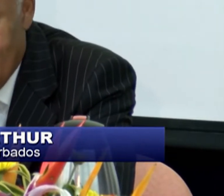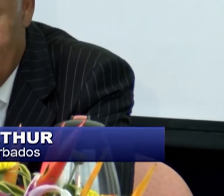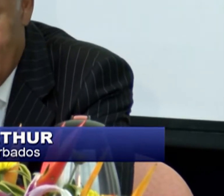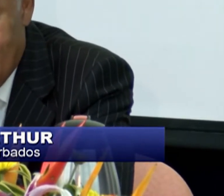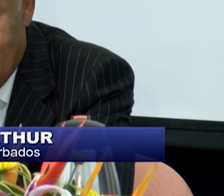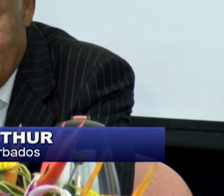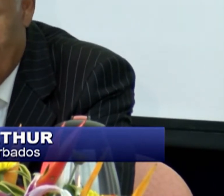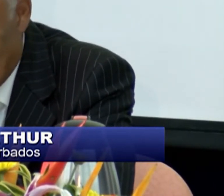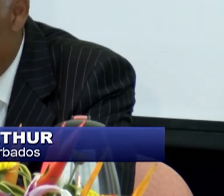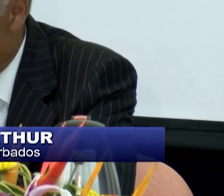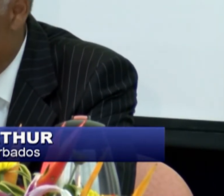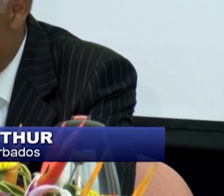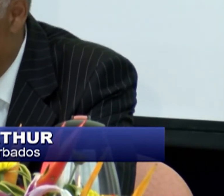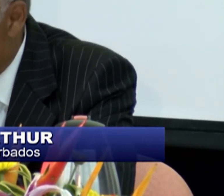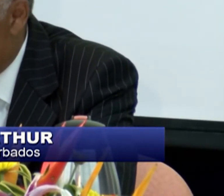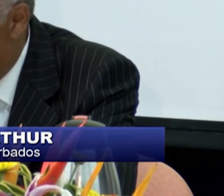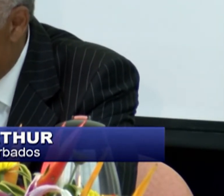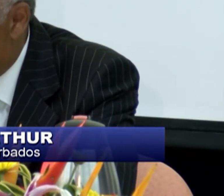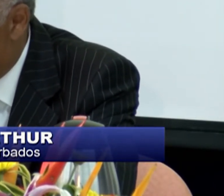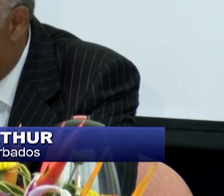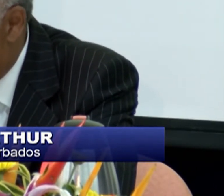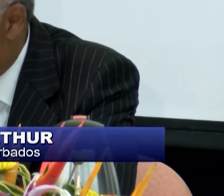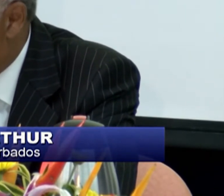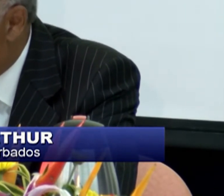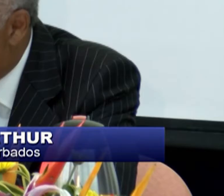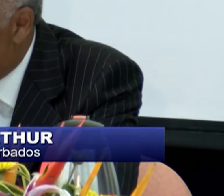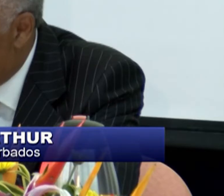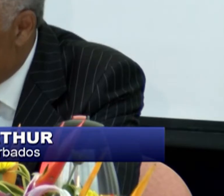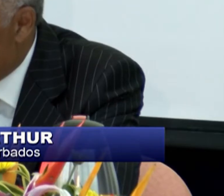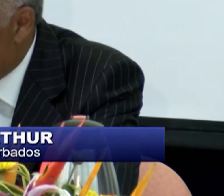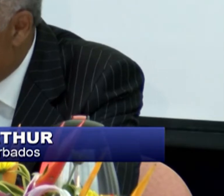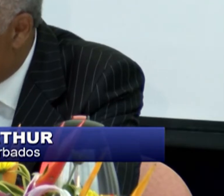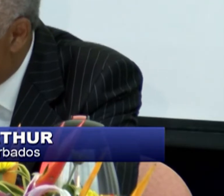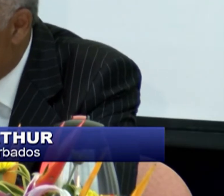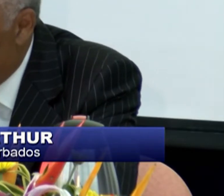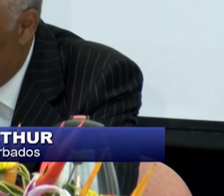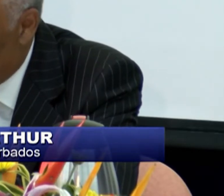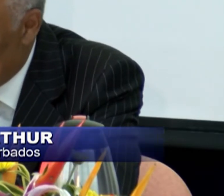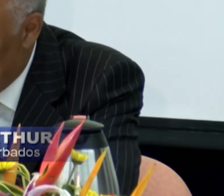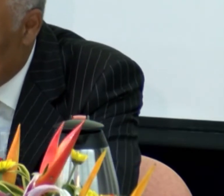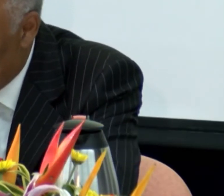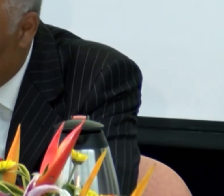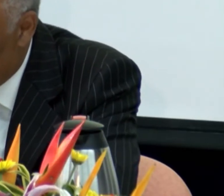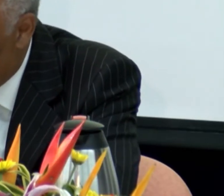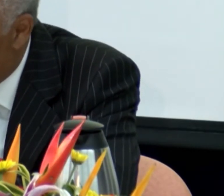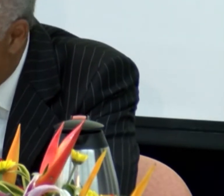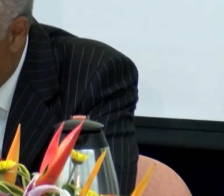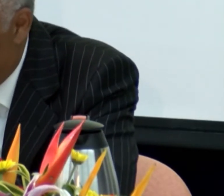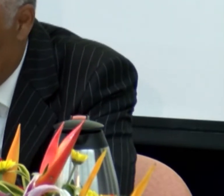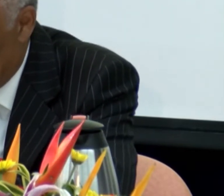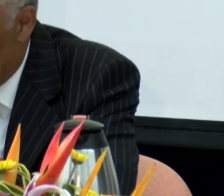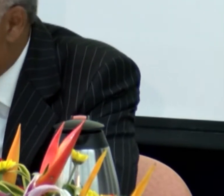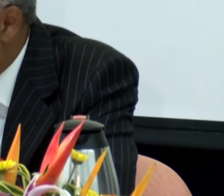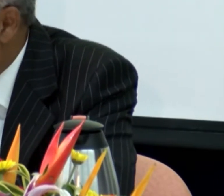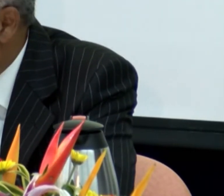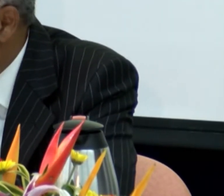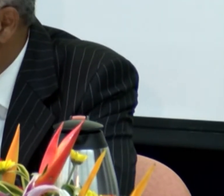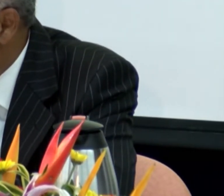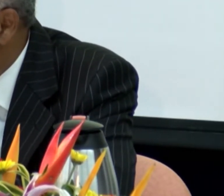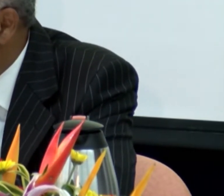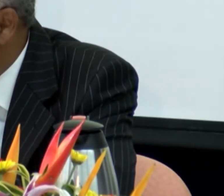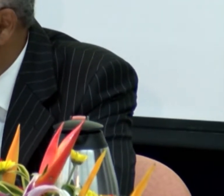grow without always having to say, well, we want the government to do this and we want the government to do that.